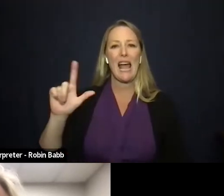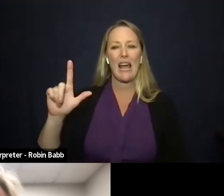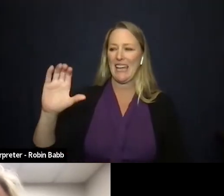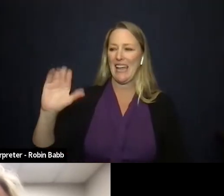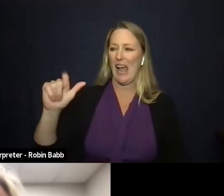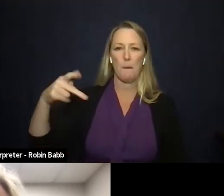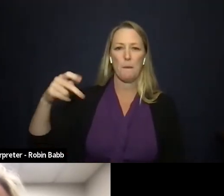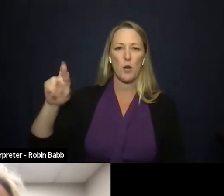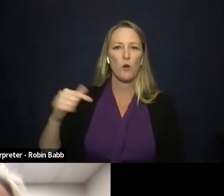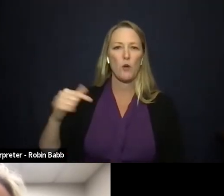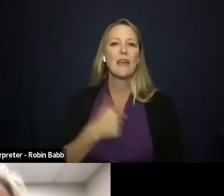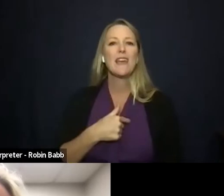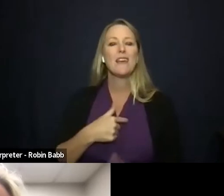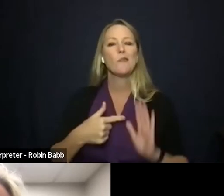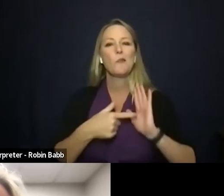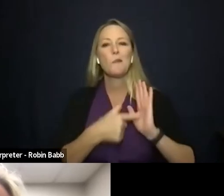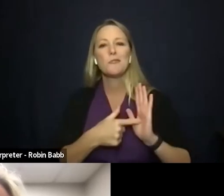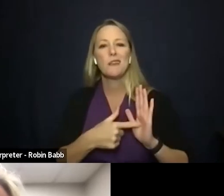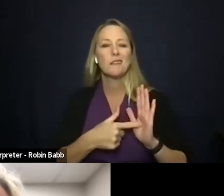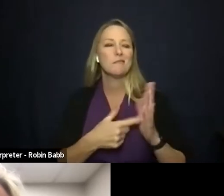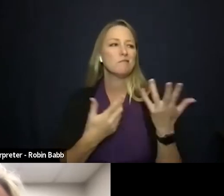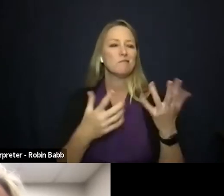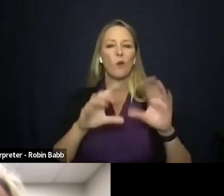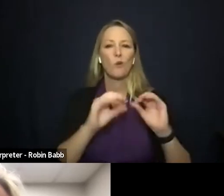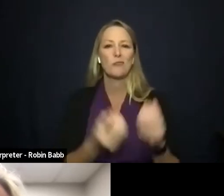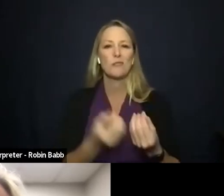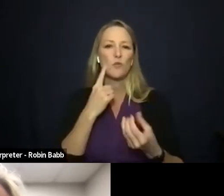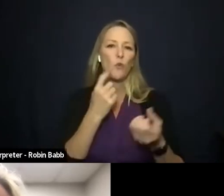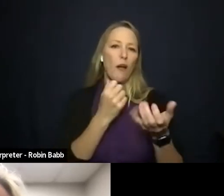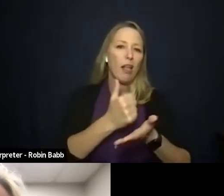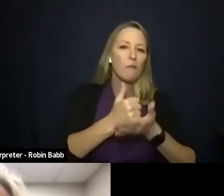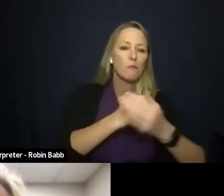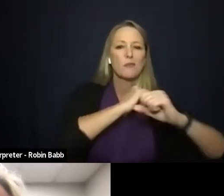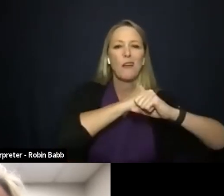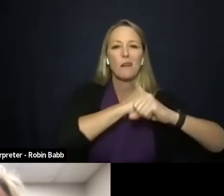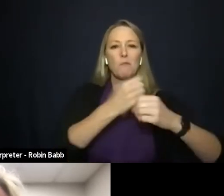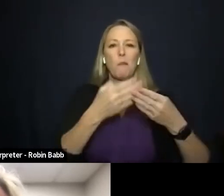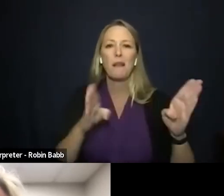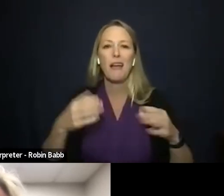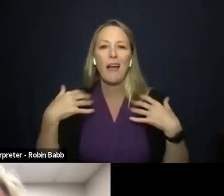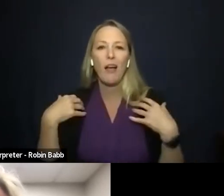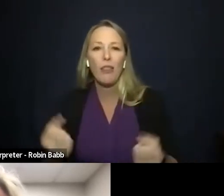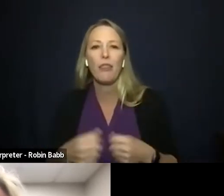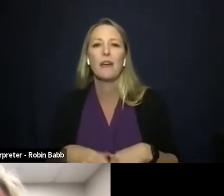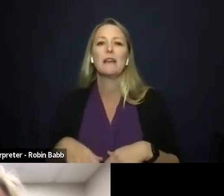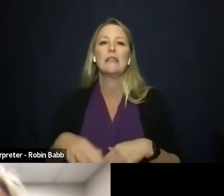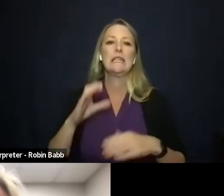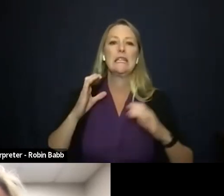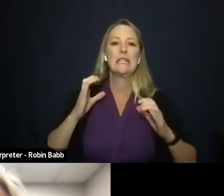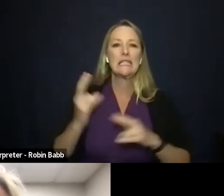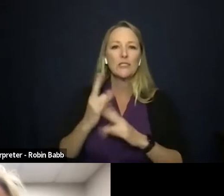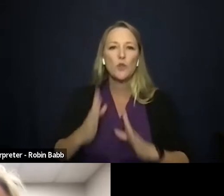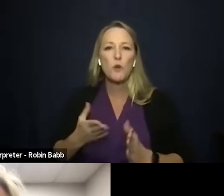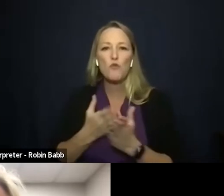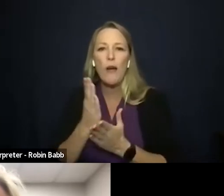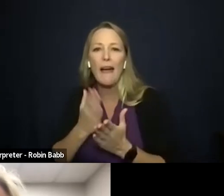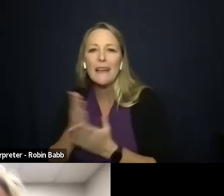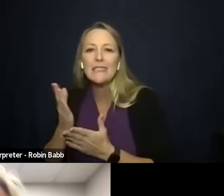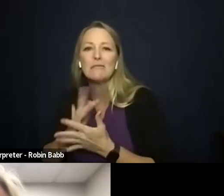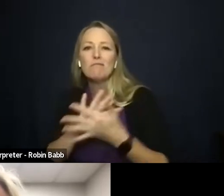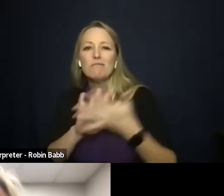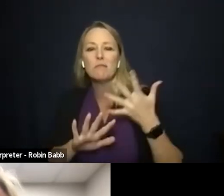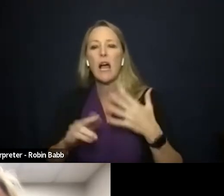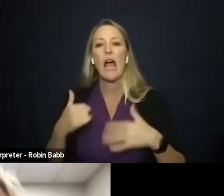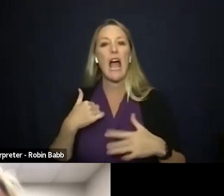organization that works to protect public health consumer rights and our environment i've reached out to some of you via email and i wanted